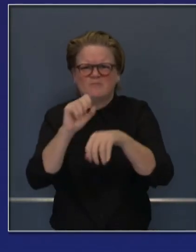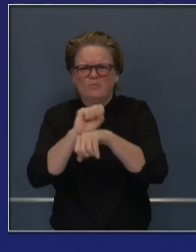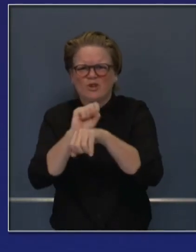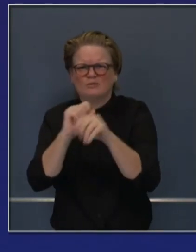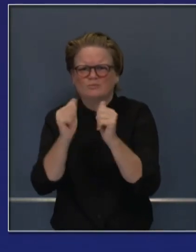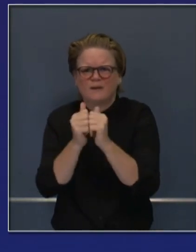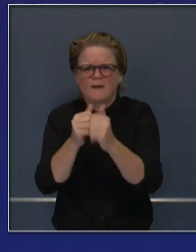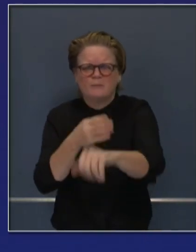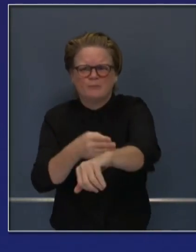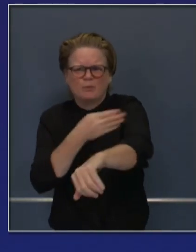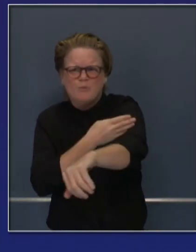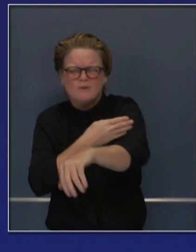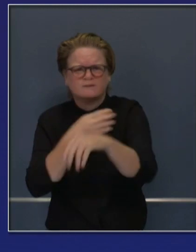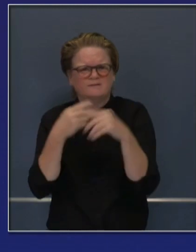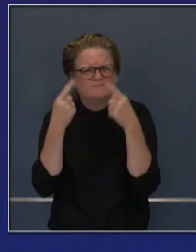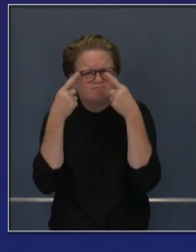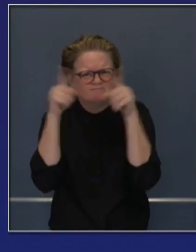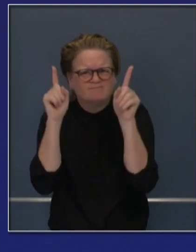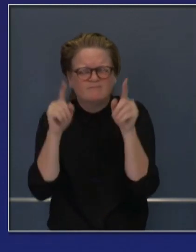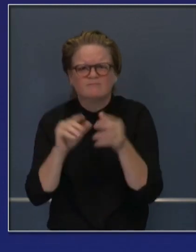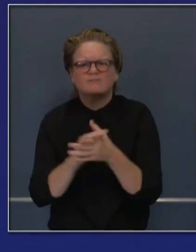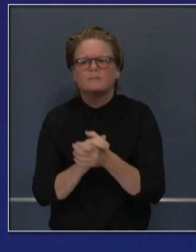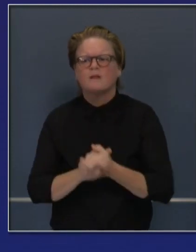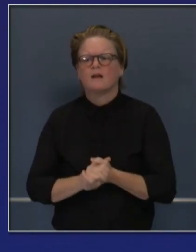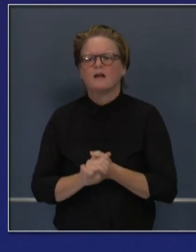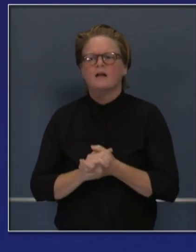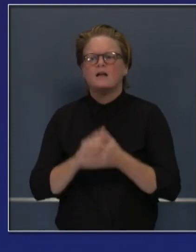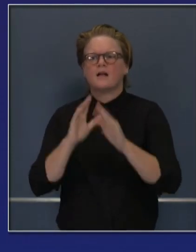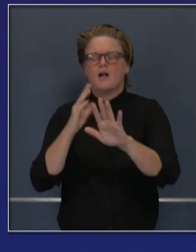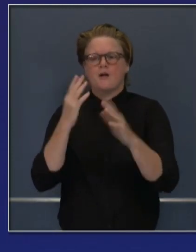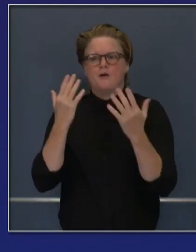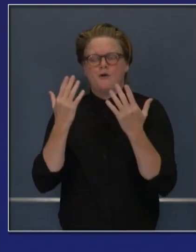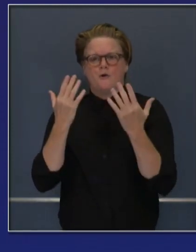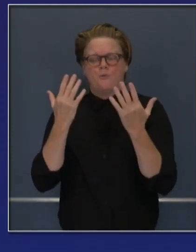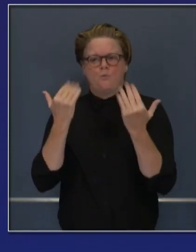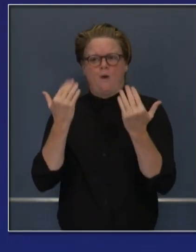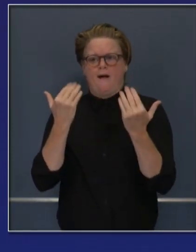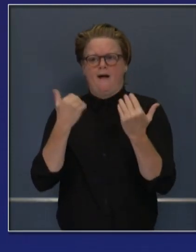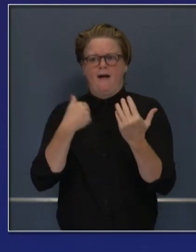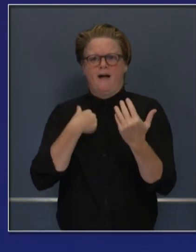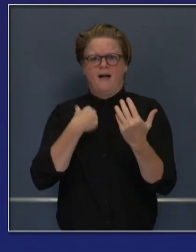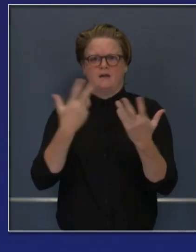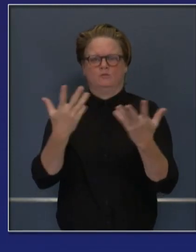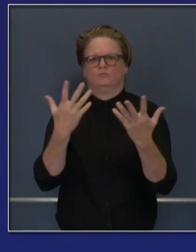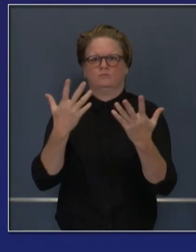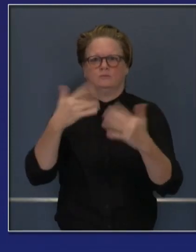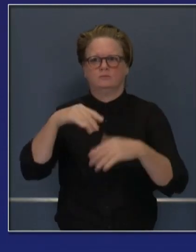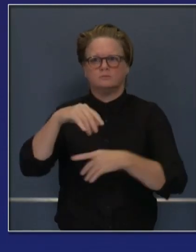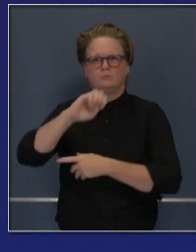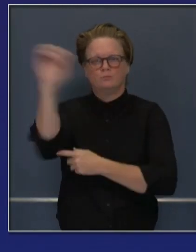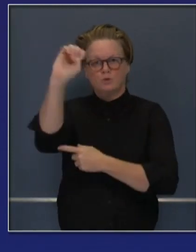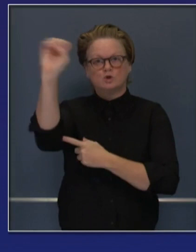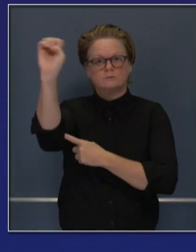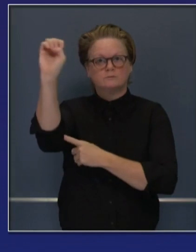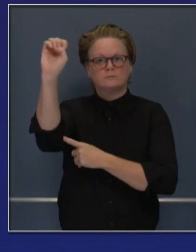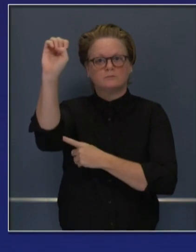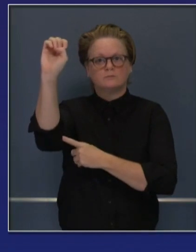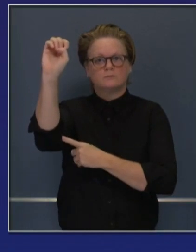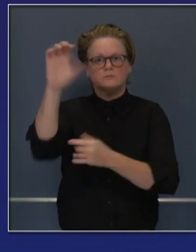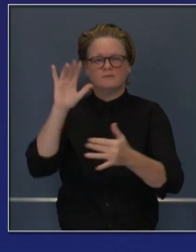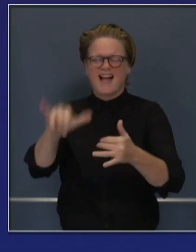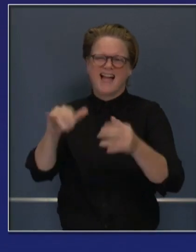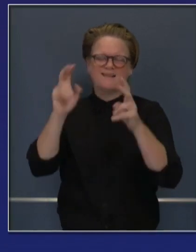why are we today sounding this alarm, using our emergency brake? Because we must keep transmission